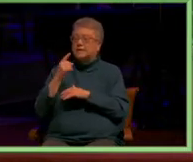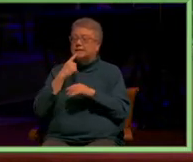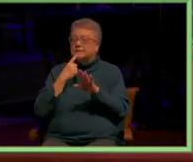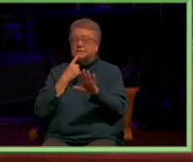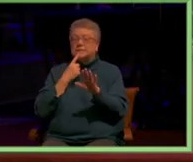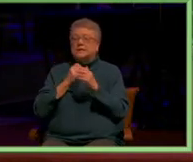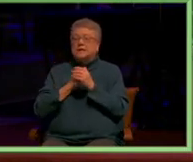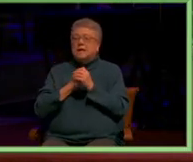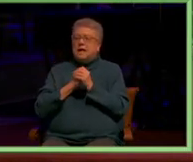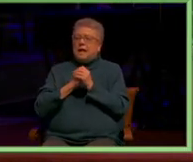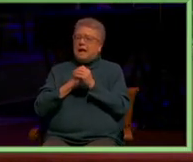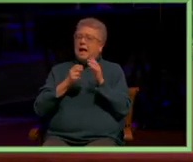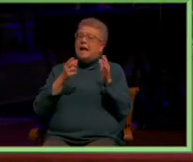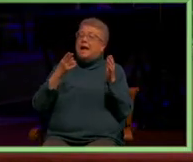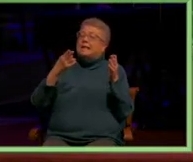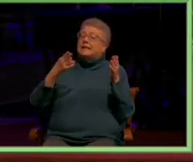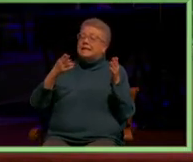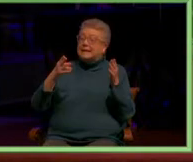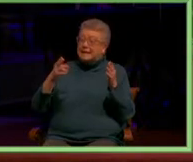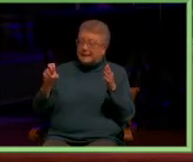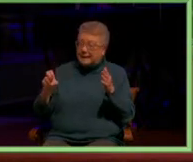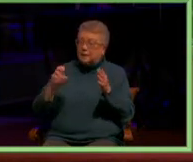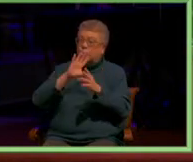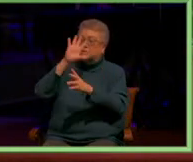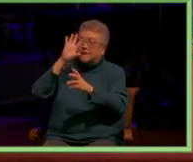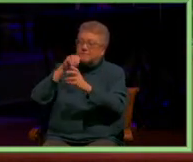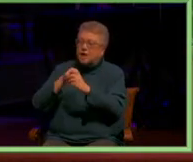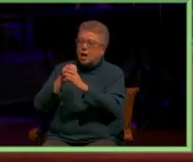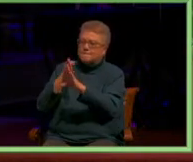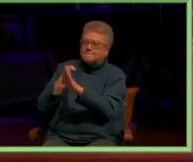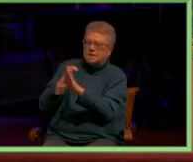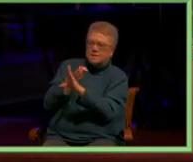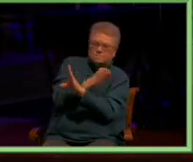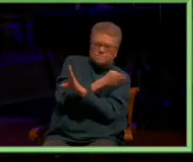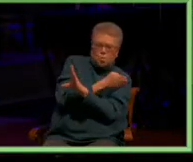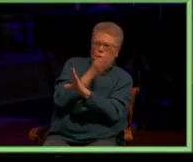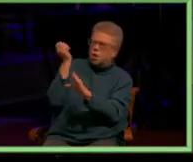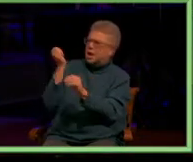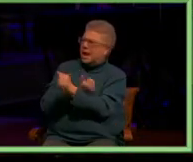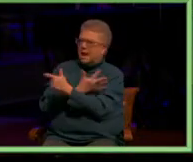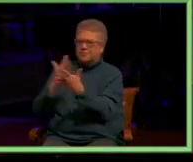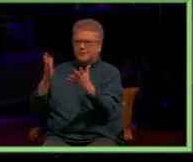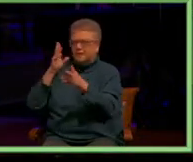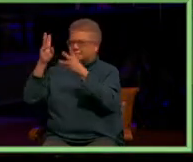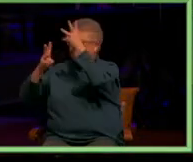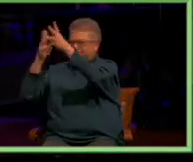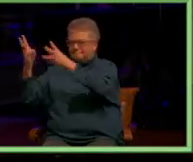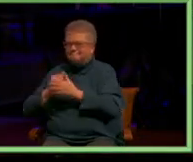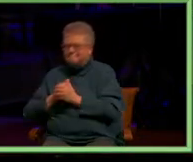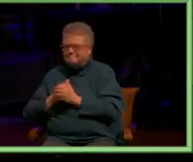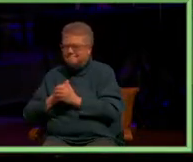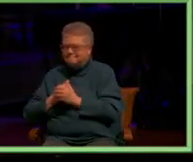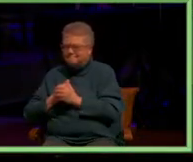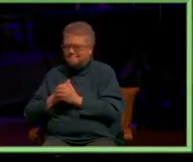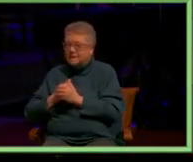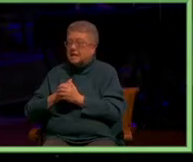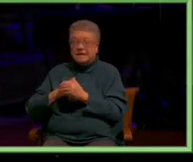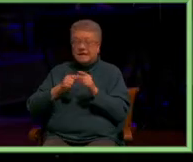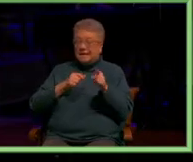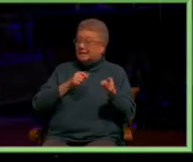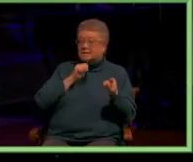17. And he is before all things, which means he is not